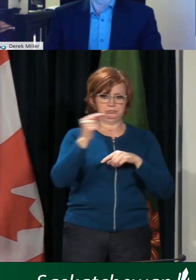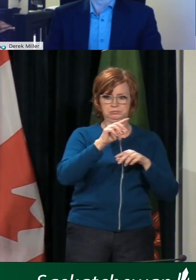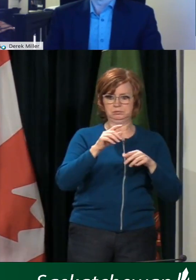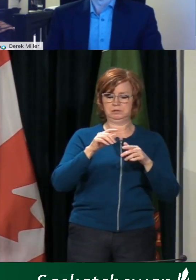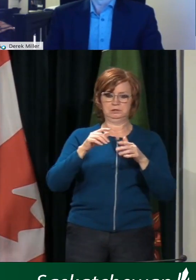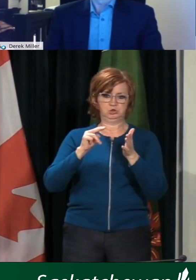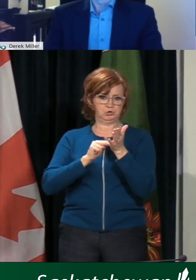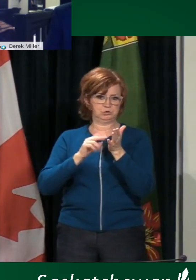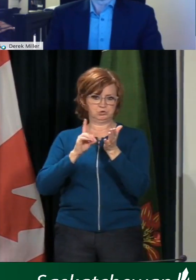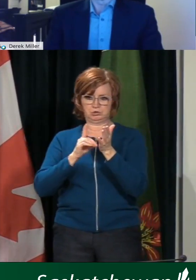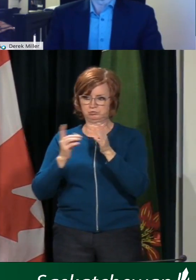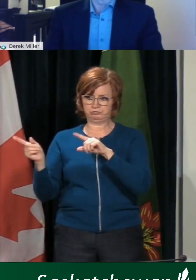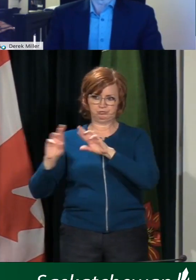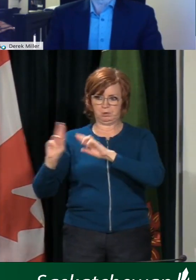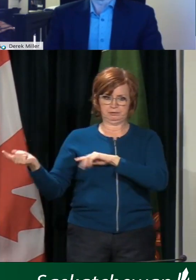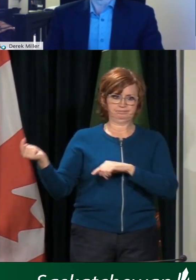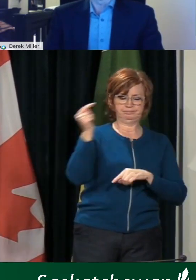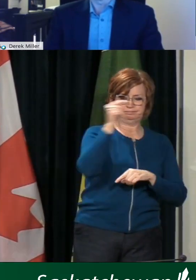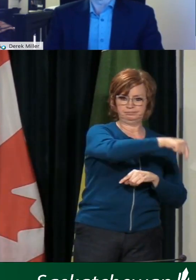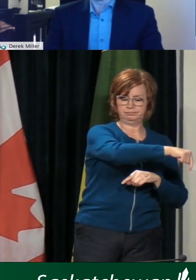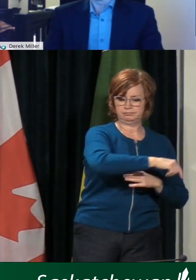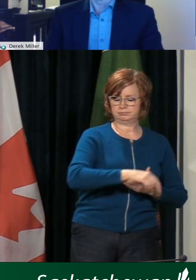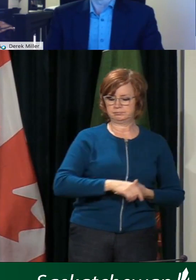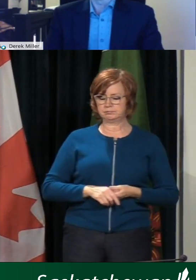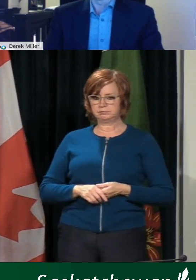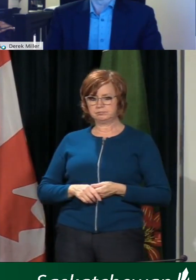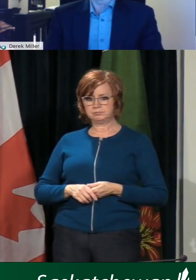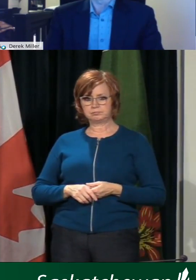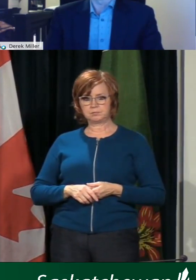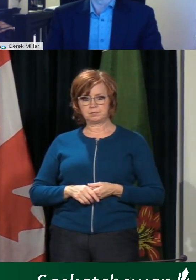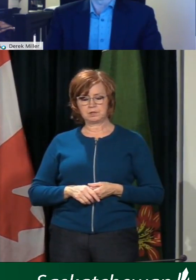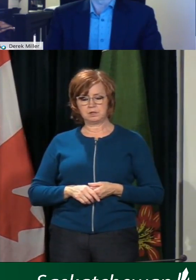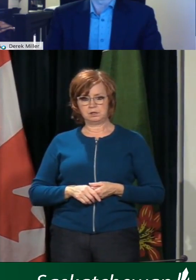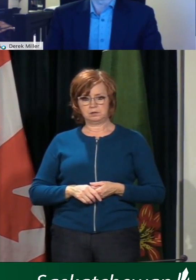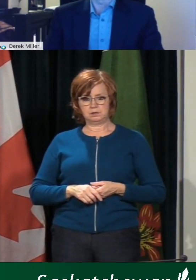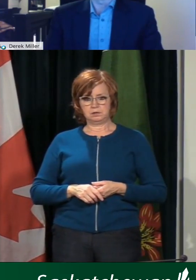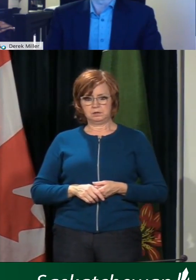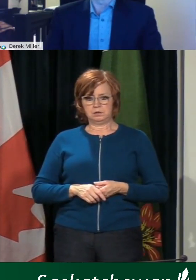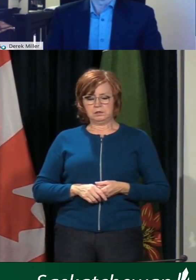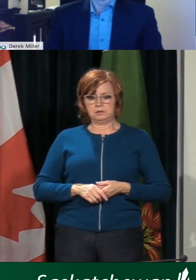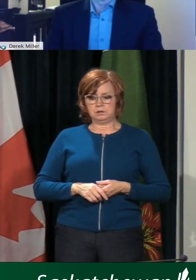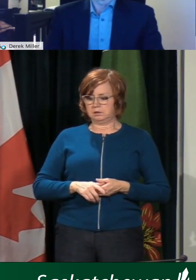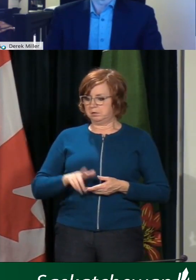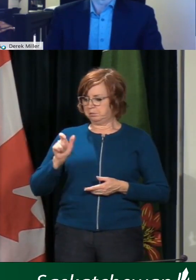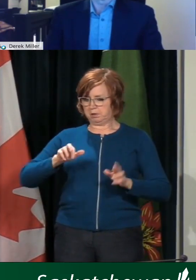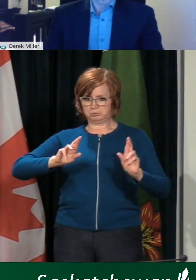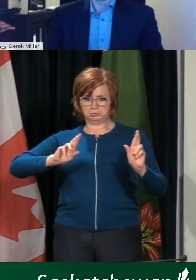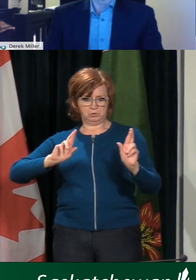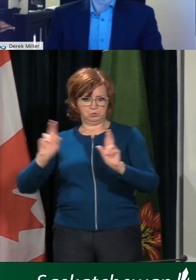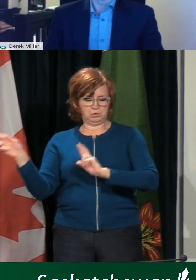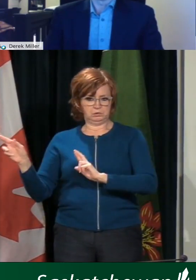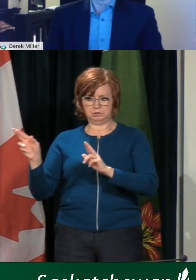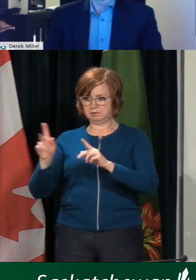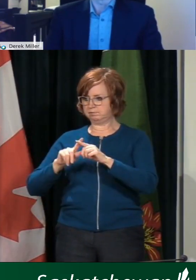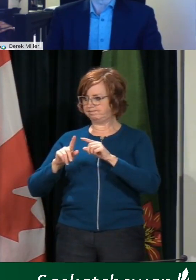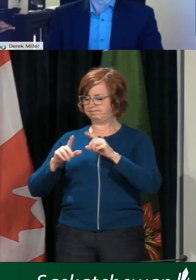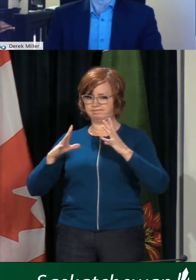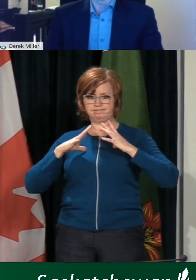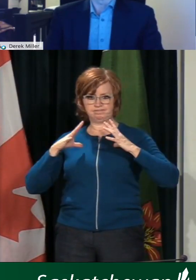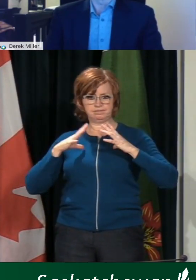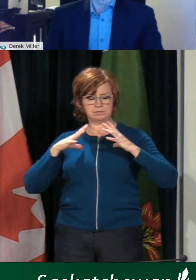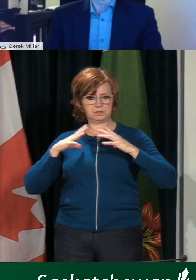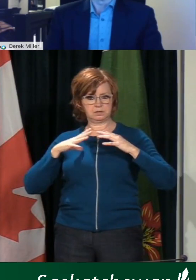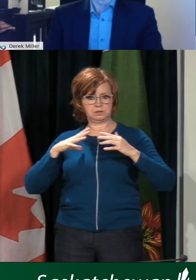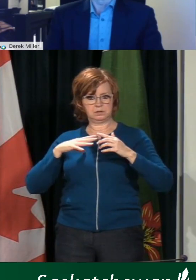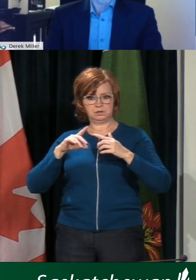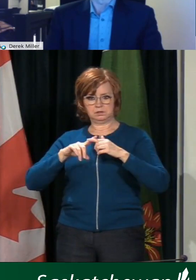factors. We know that we must be able to respond to potential COVID-19 surges in demand in the future, and that